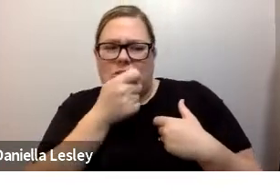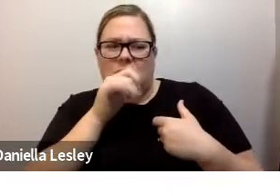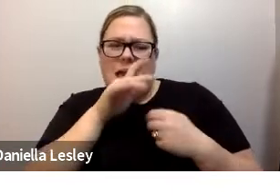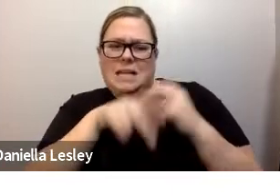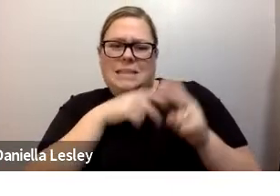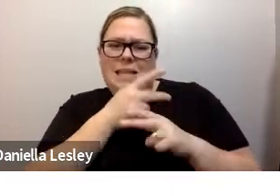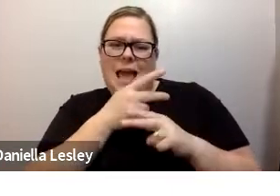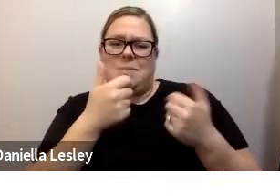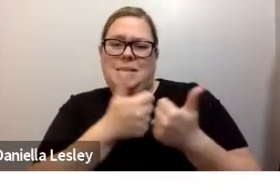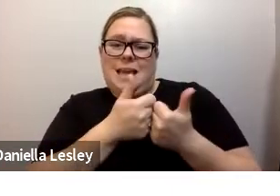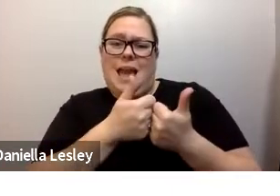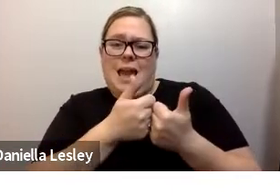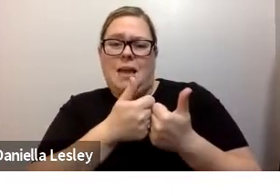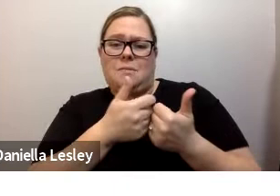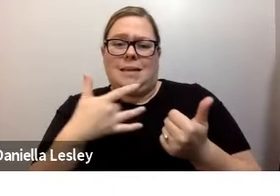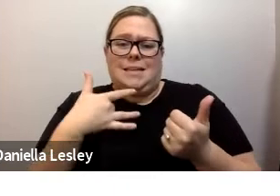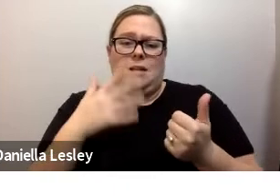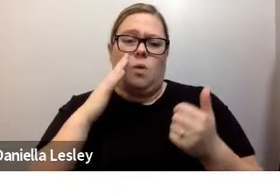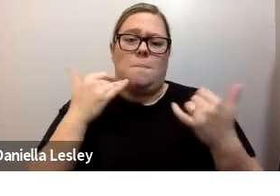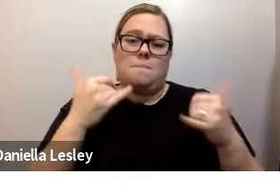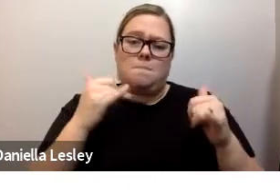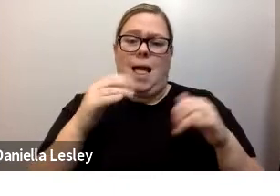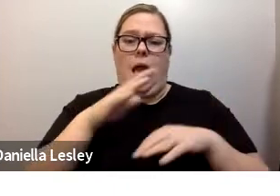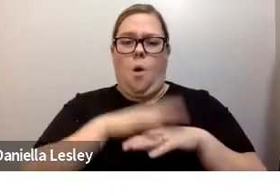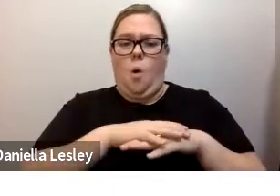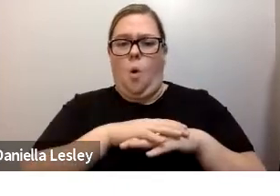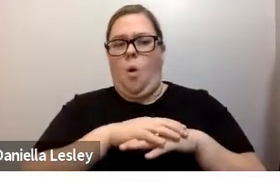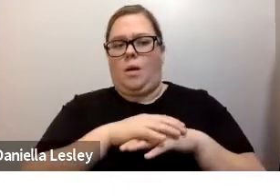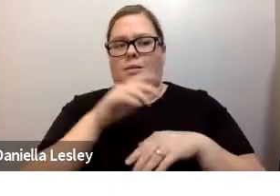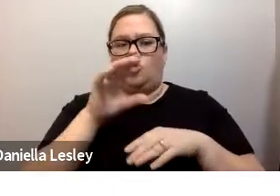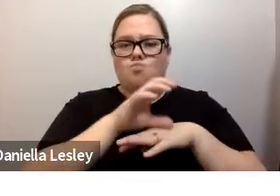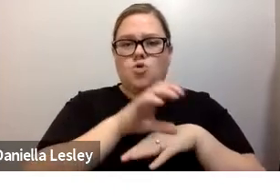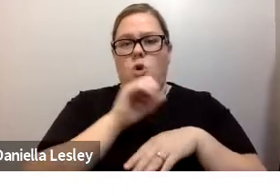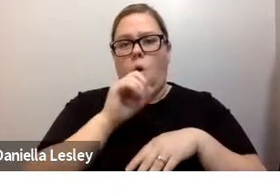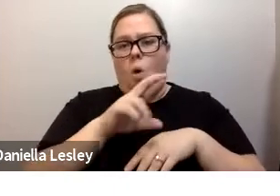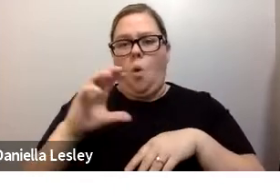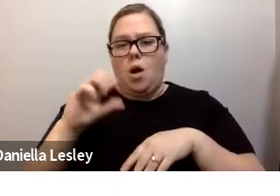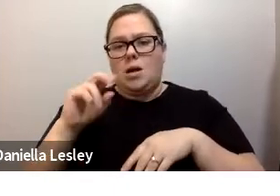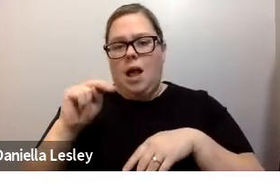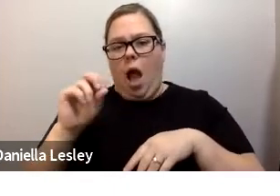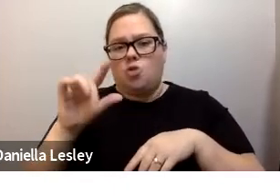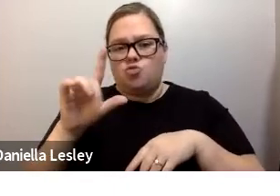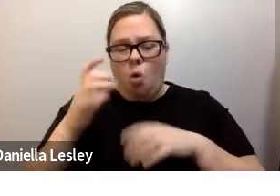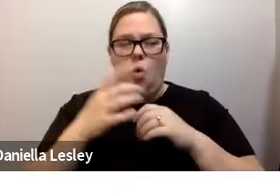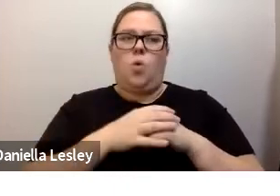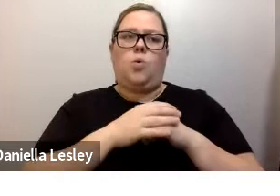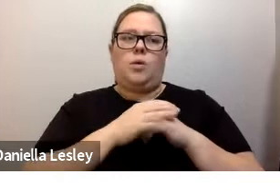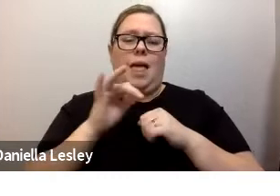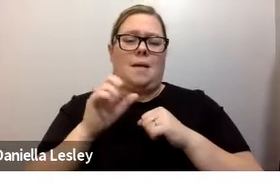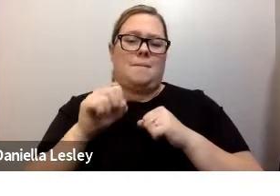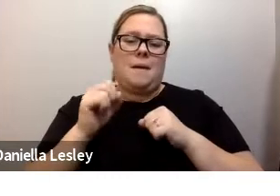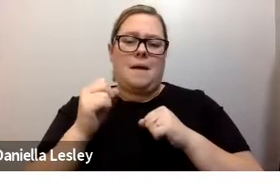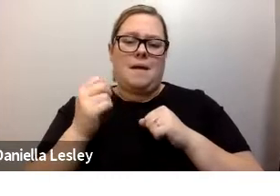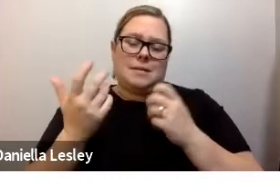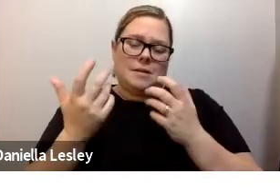video games that we would typically play in a game console or on a PC that could be easily kind of